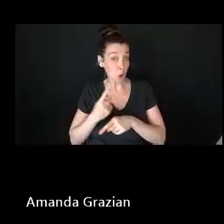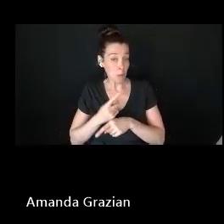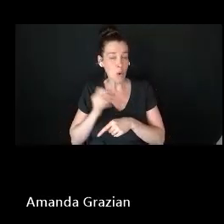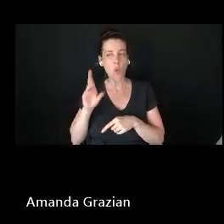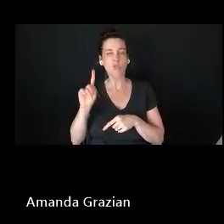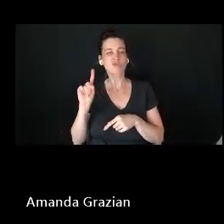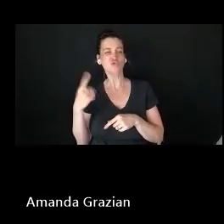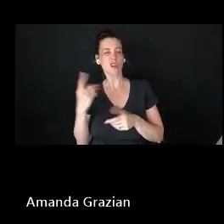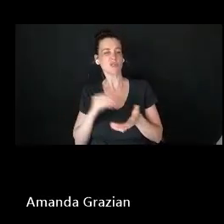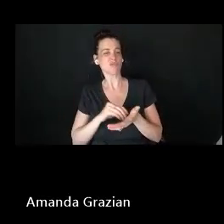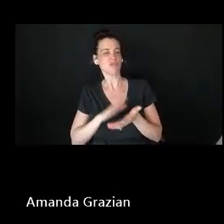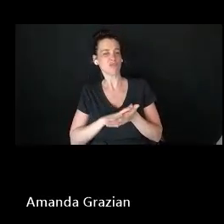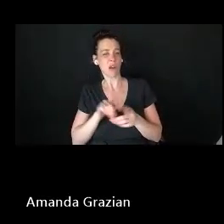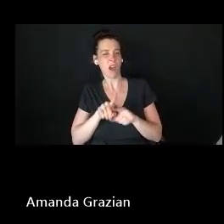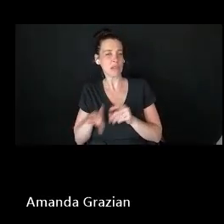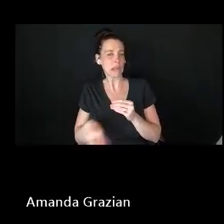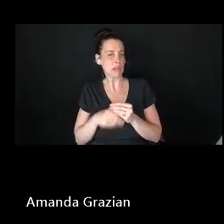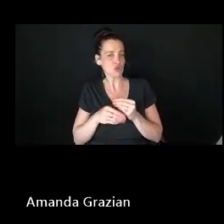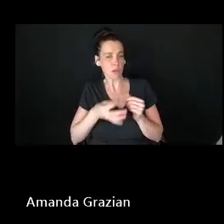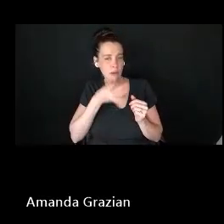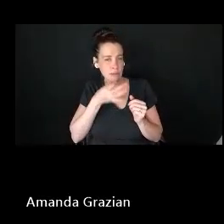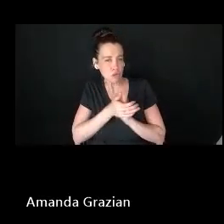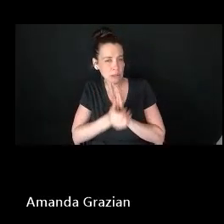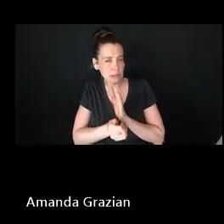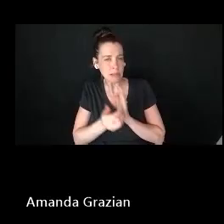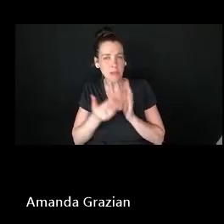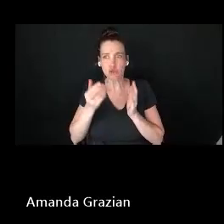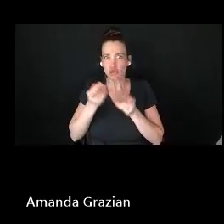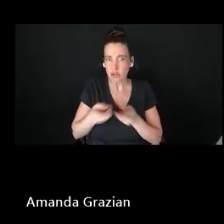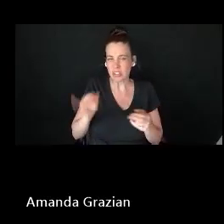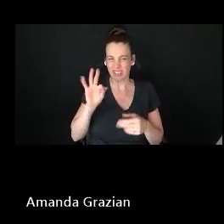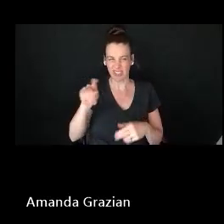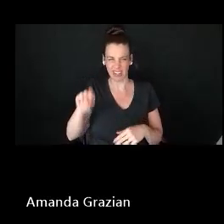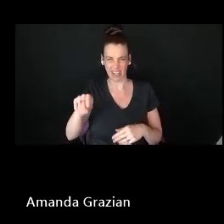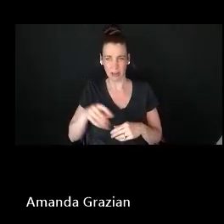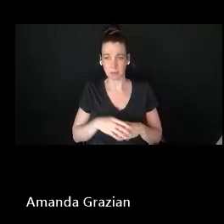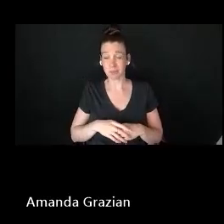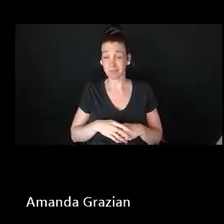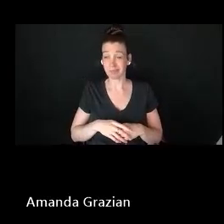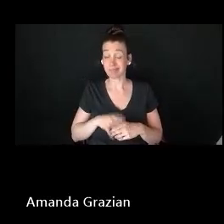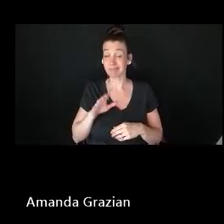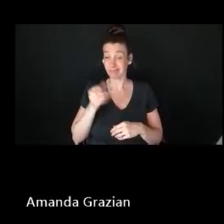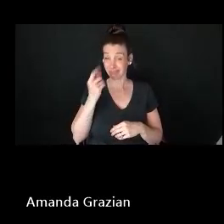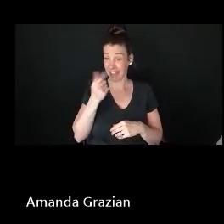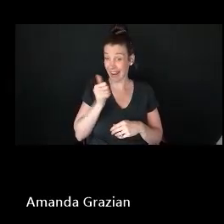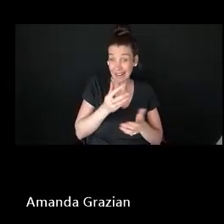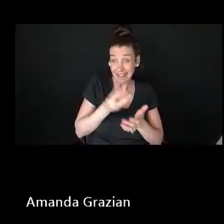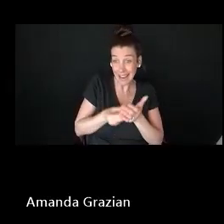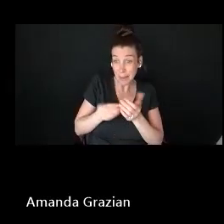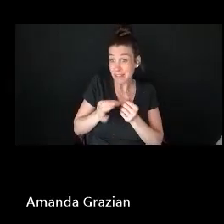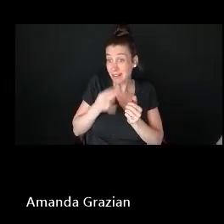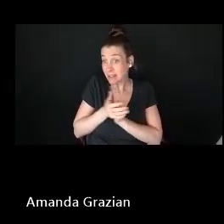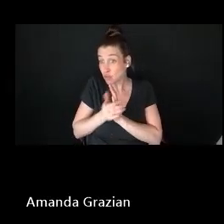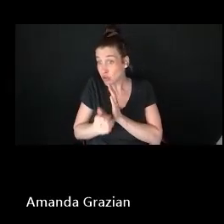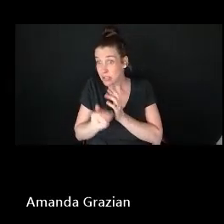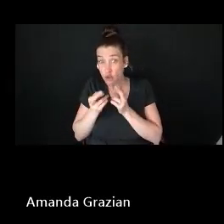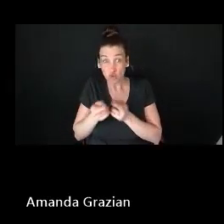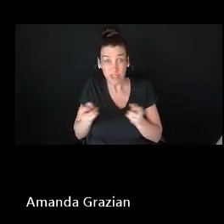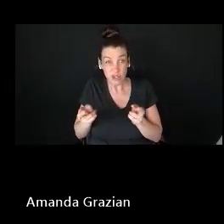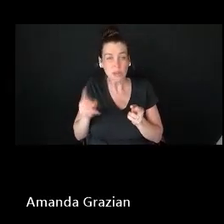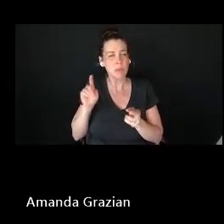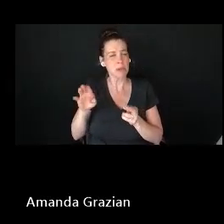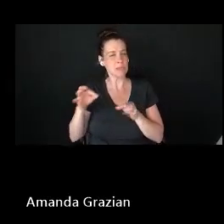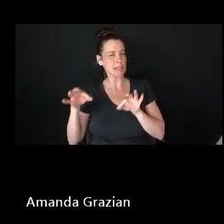as additional expertise and resources are needed. And gaps in expertise or resources need to be explained by the